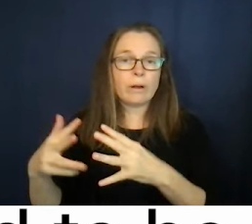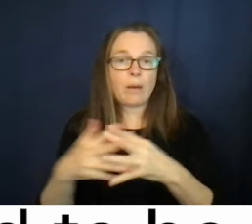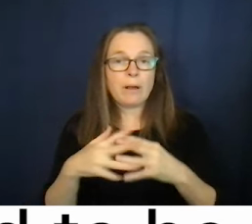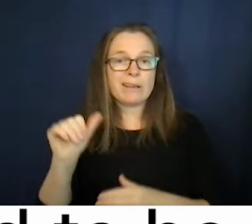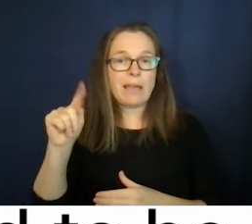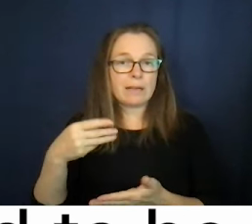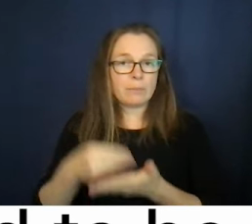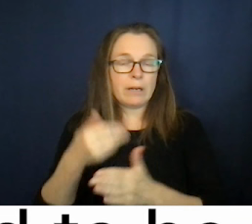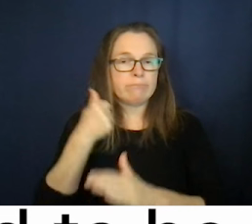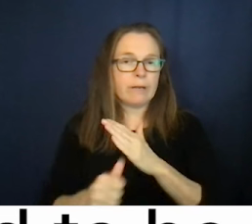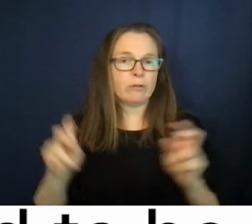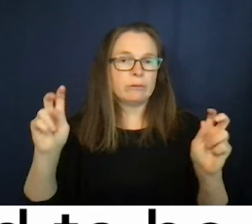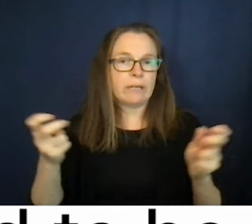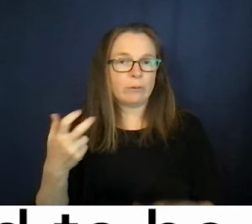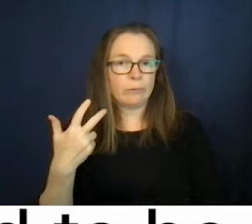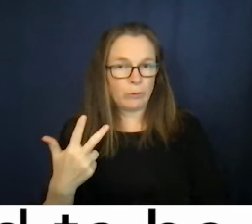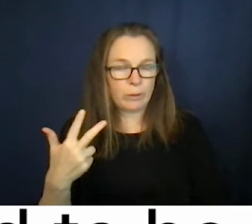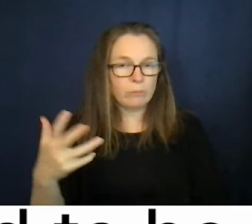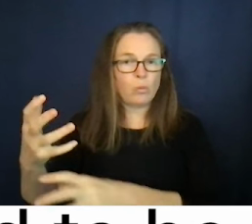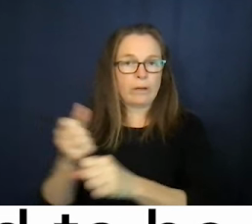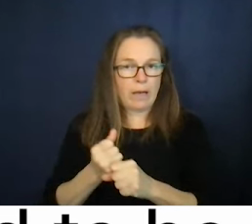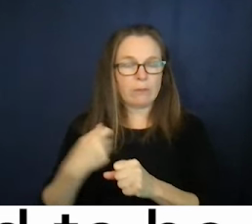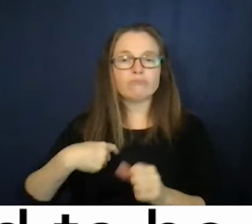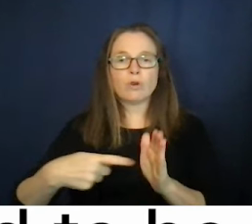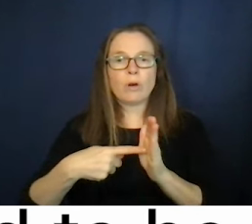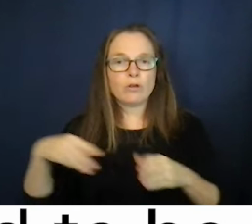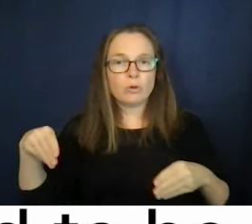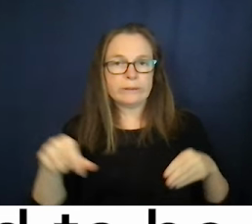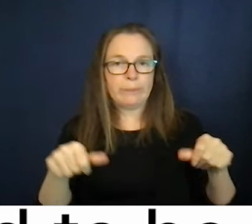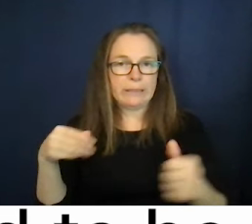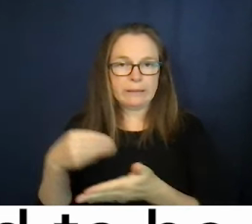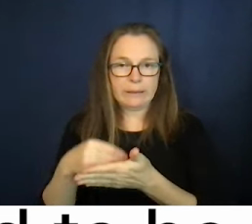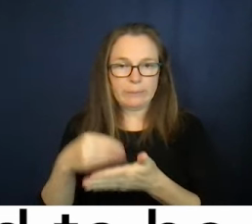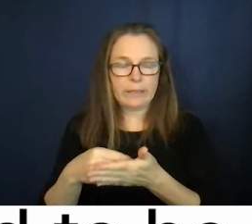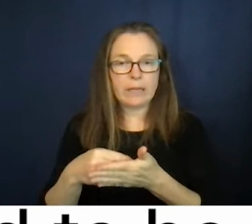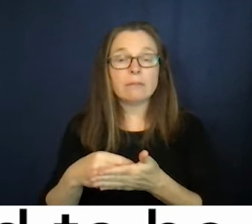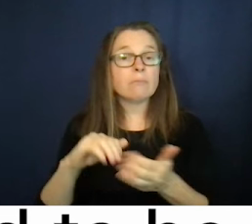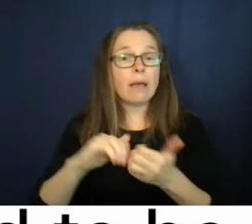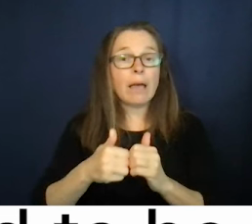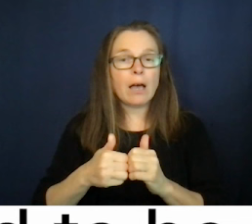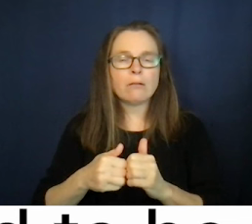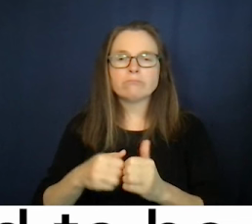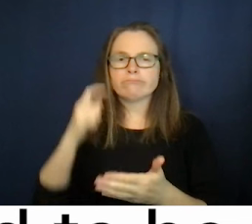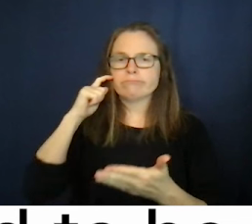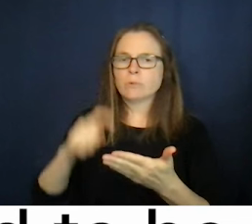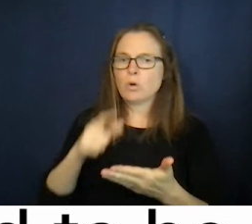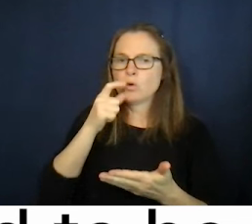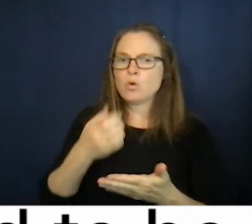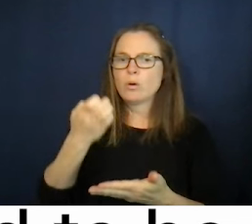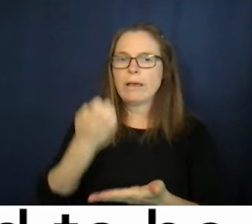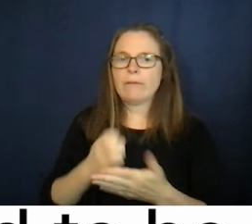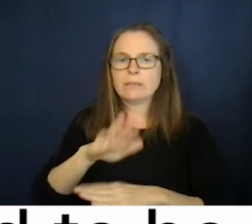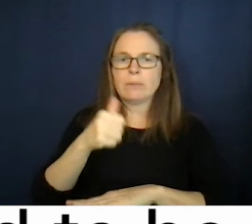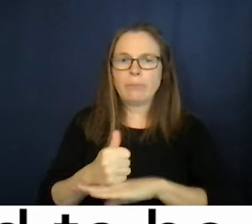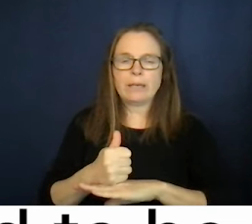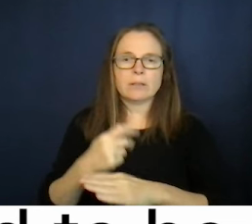fund under Title III, and we are required to spend those funds on evidence-based programs that have been proven to